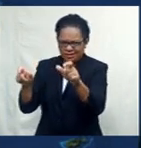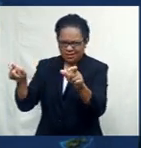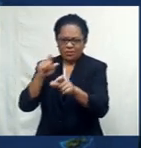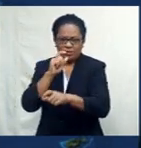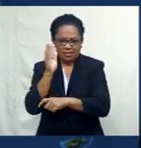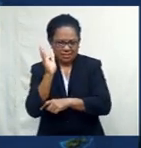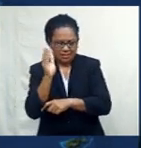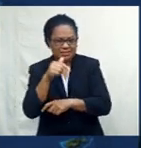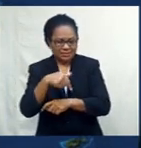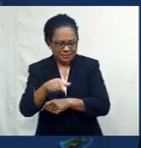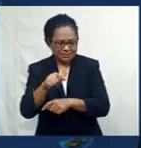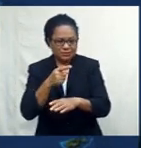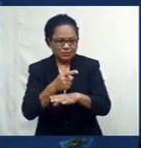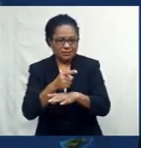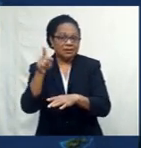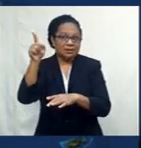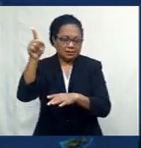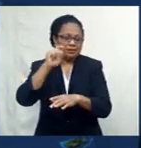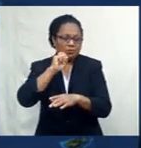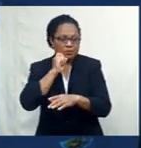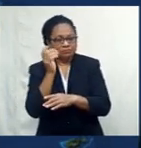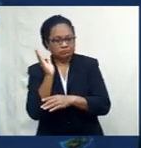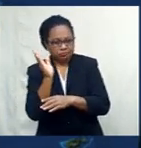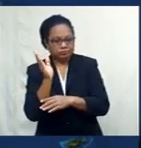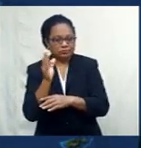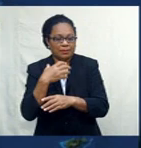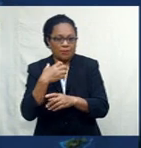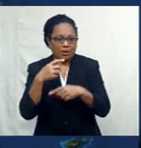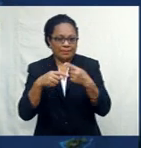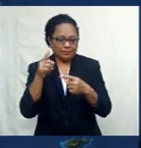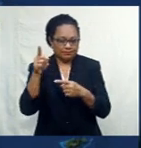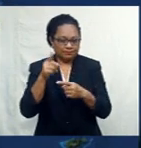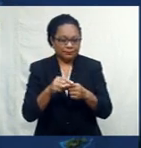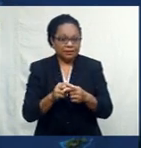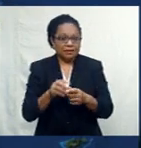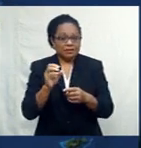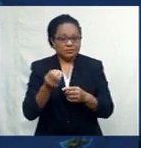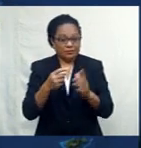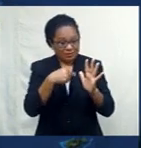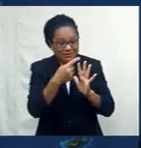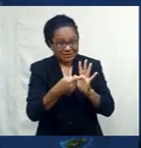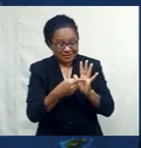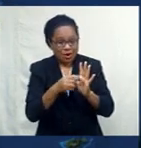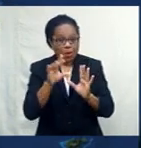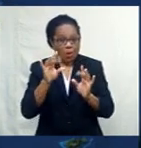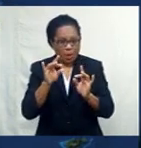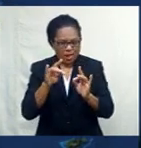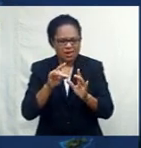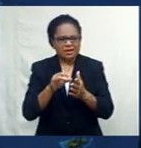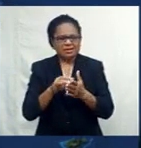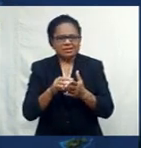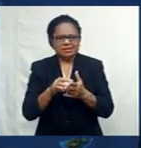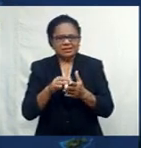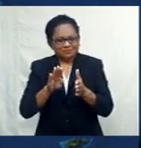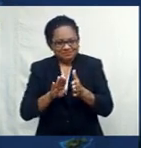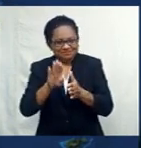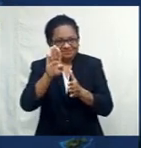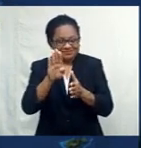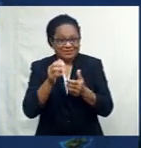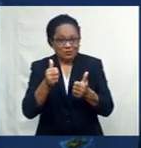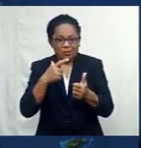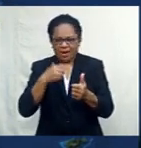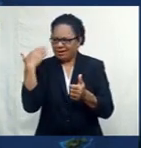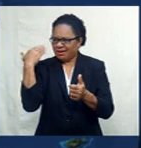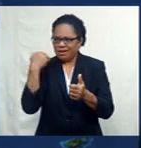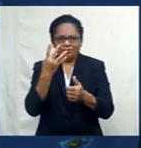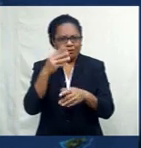no doubt offer their own take on tapering. On the commodities, oil prices eased further after suffering their largest weekly drop